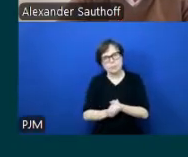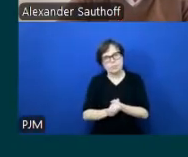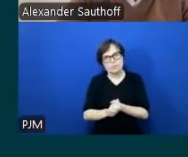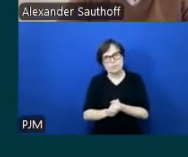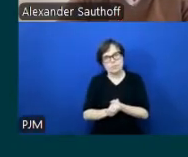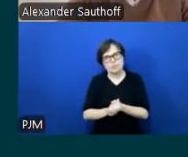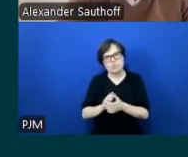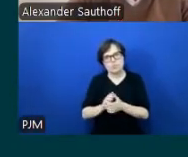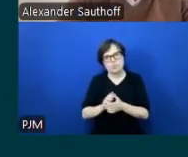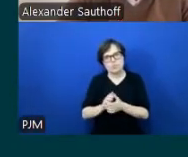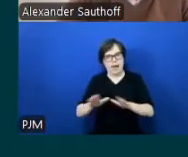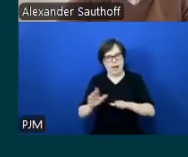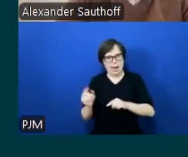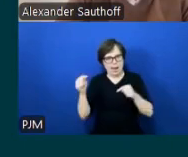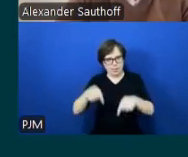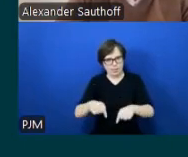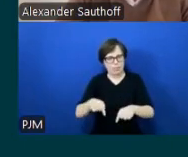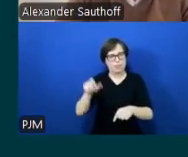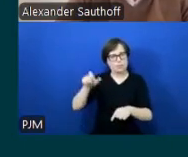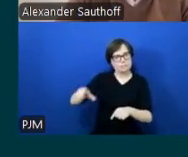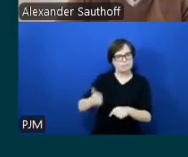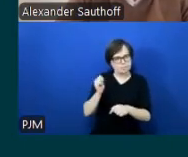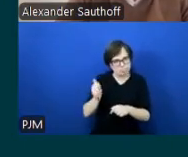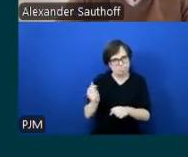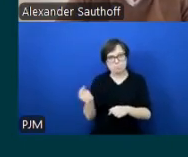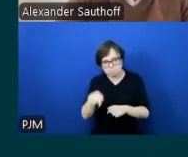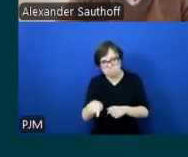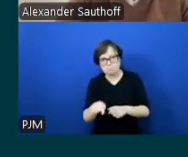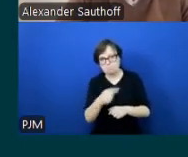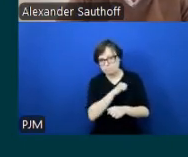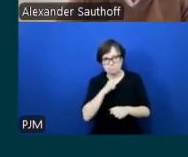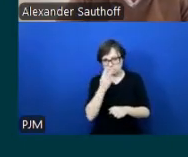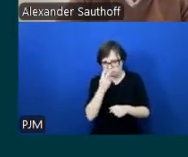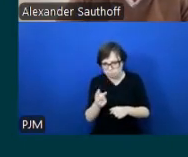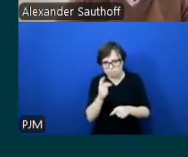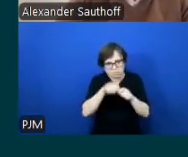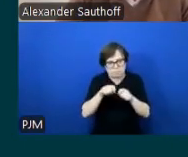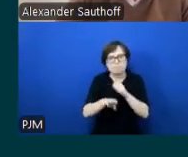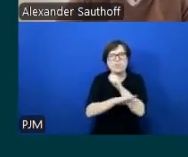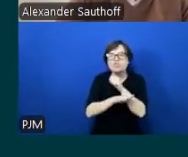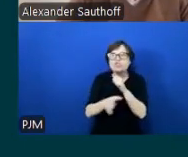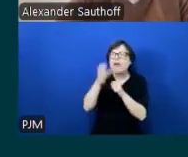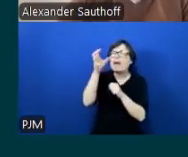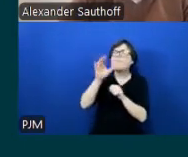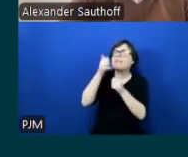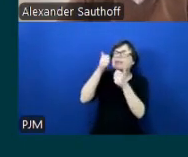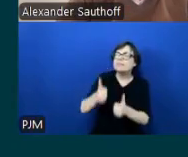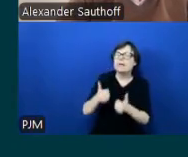the health, the structure, the diversity of the urban vegetation, the different strata.